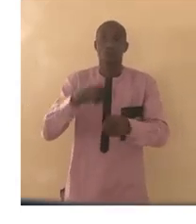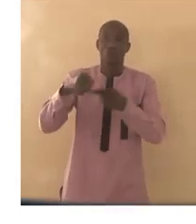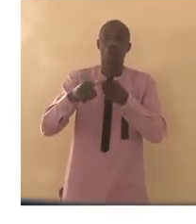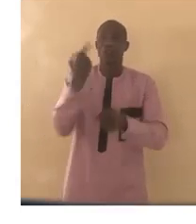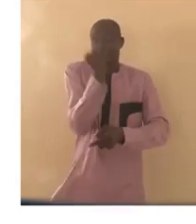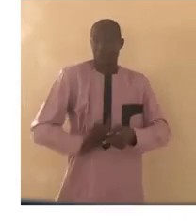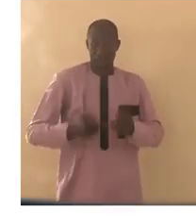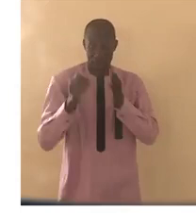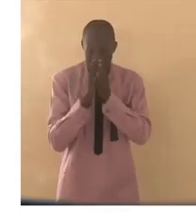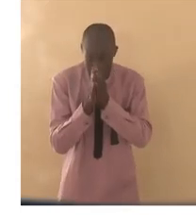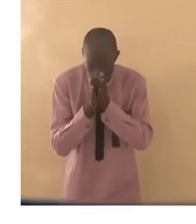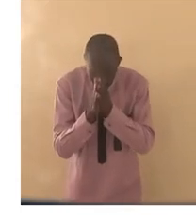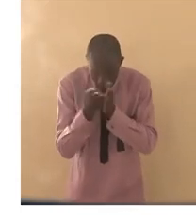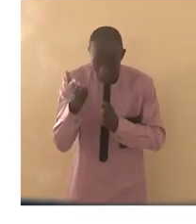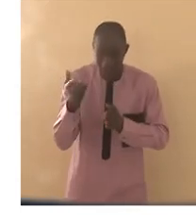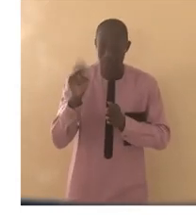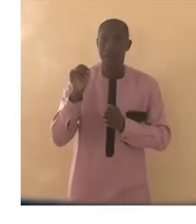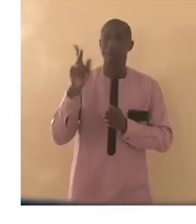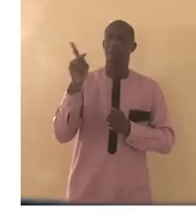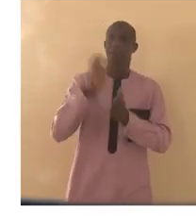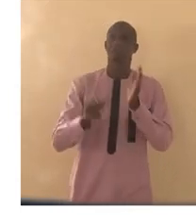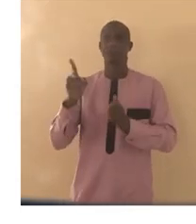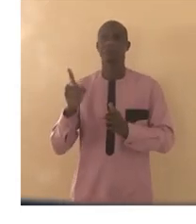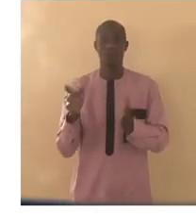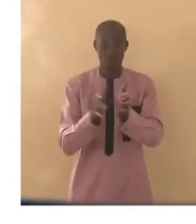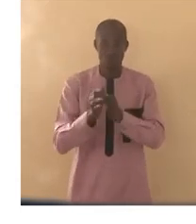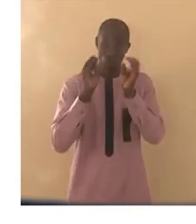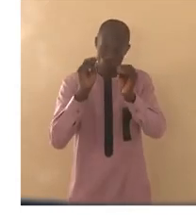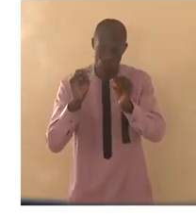lonely place and prayed there. Mark chapter 1, verse 35.